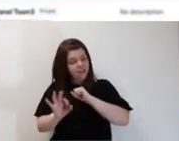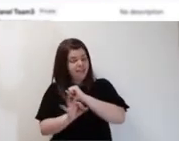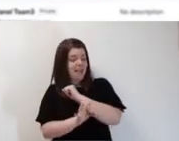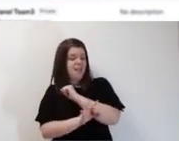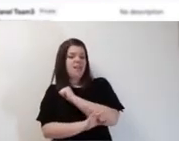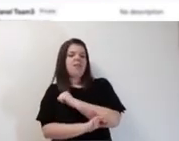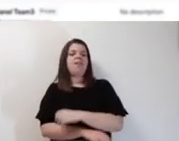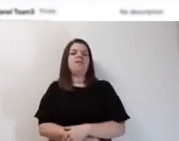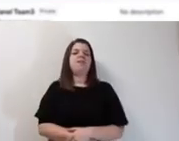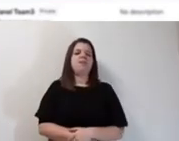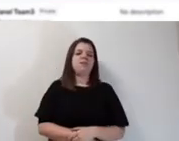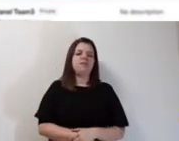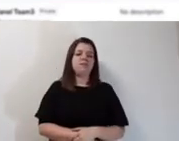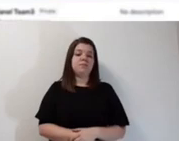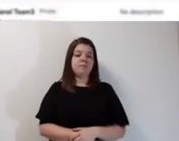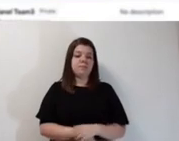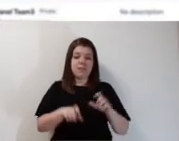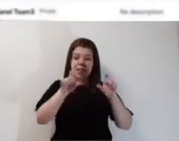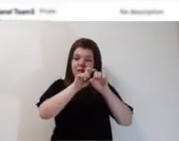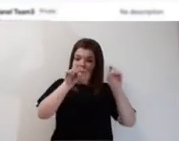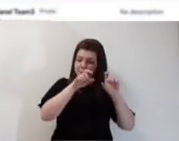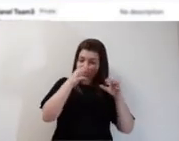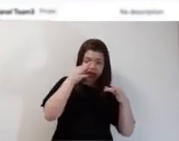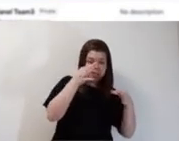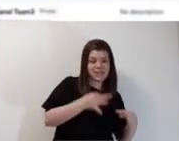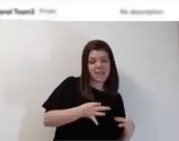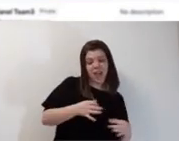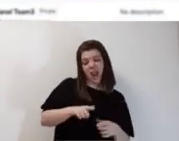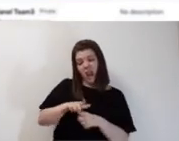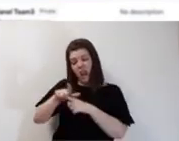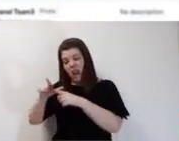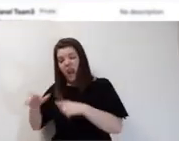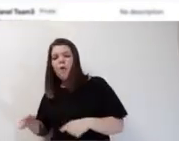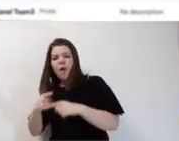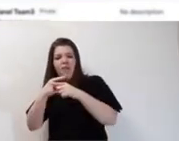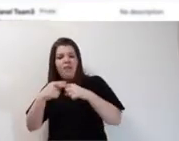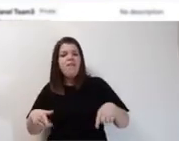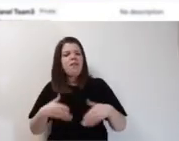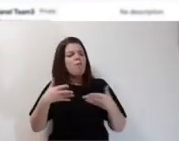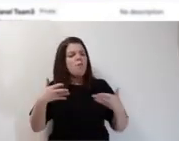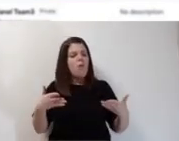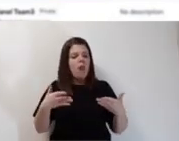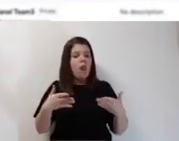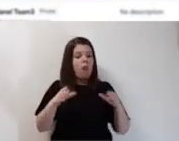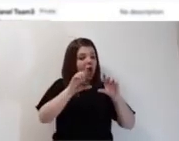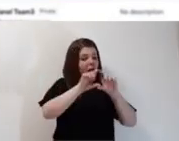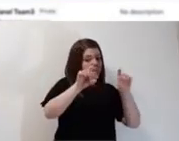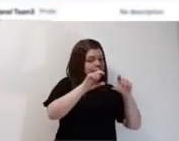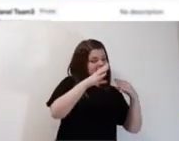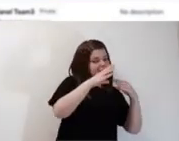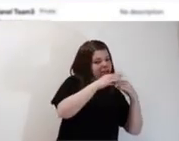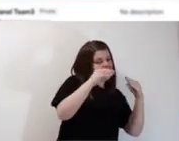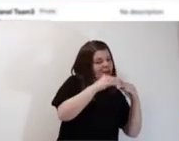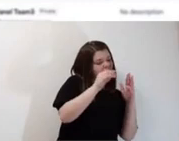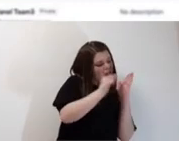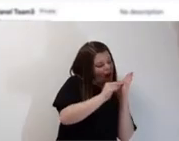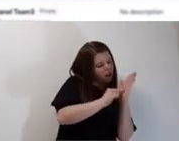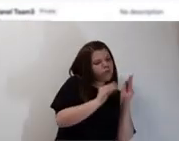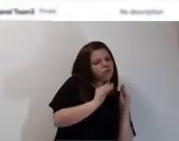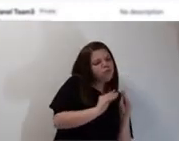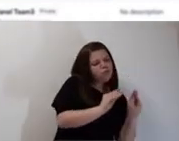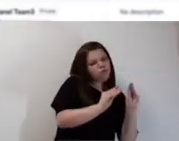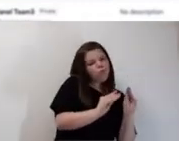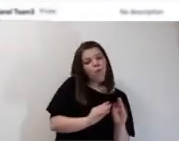is I made design thinking with current Spanish vocational training curriculum, and that's the real